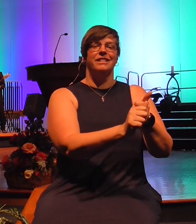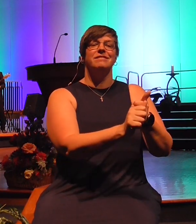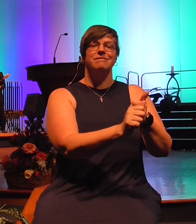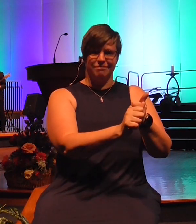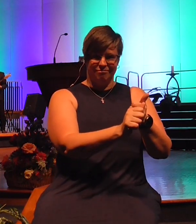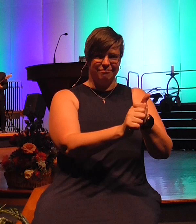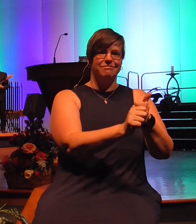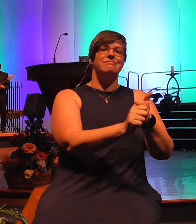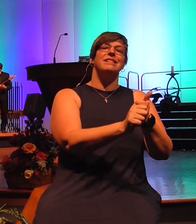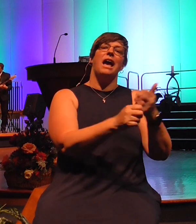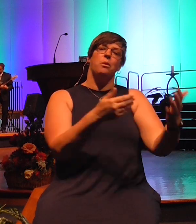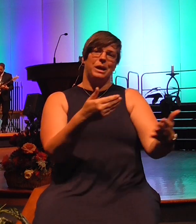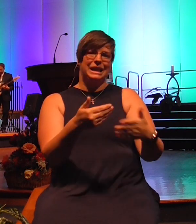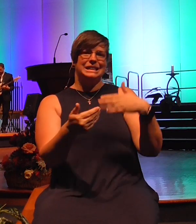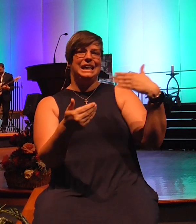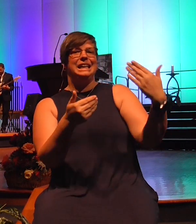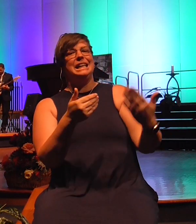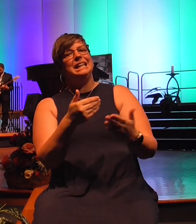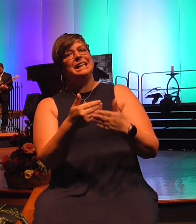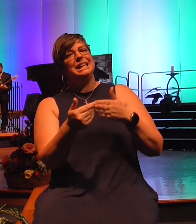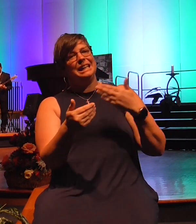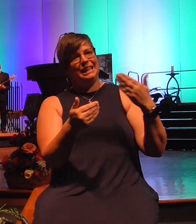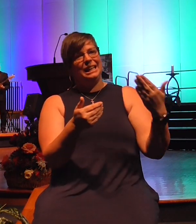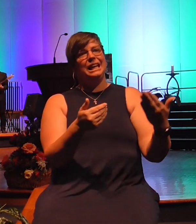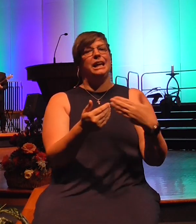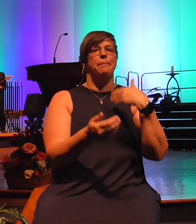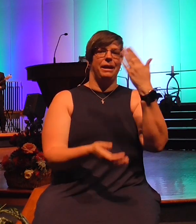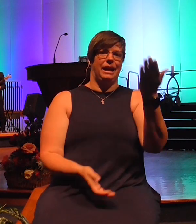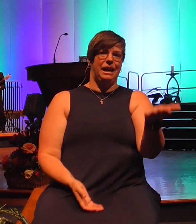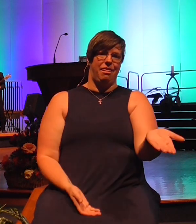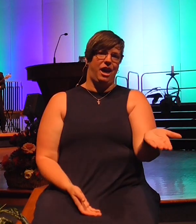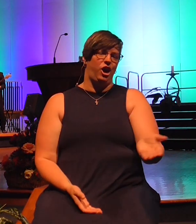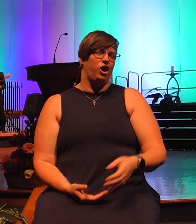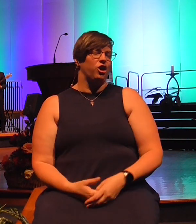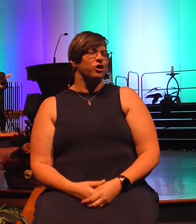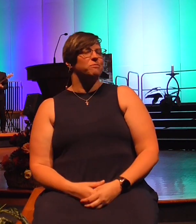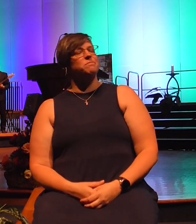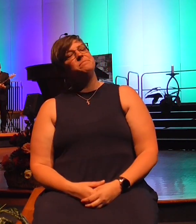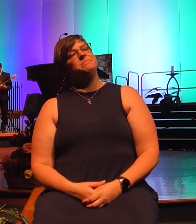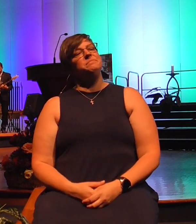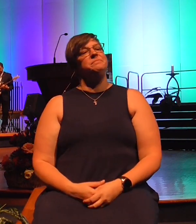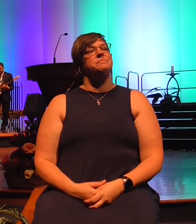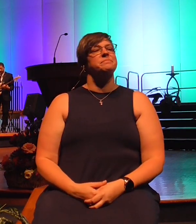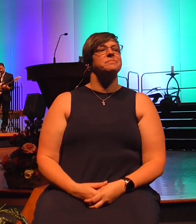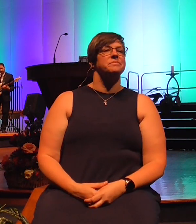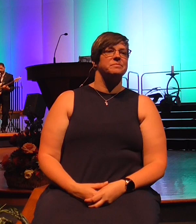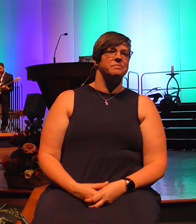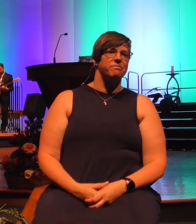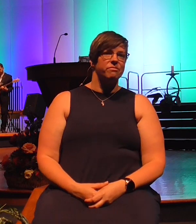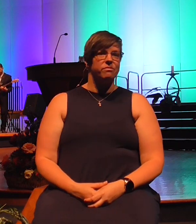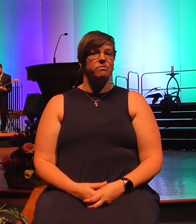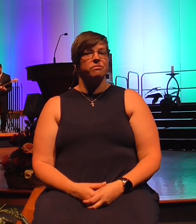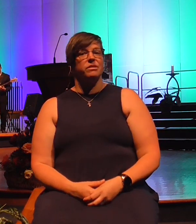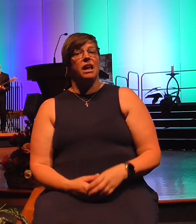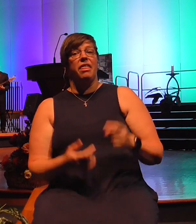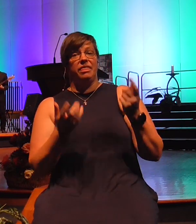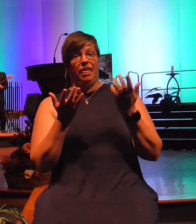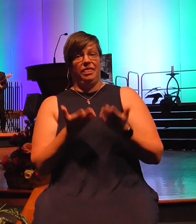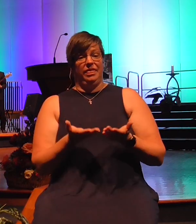you. Make it easy to be near you. For